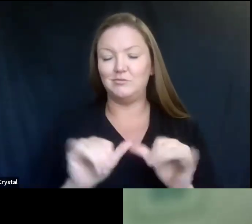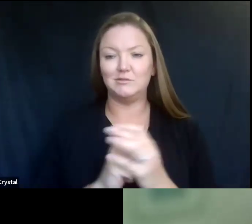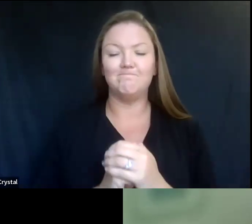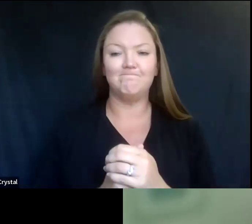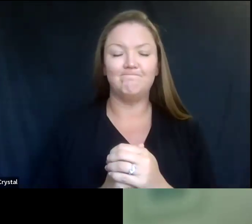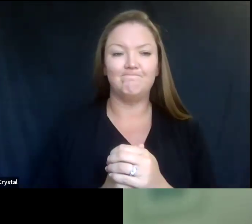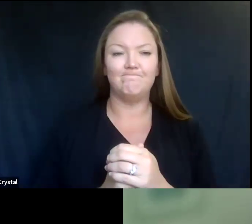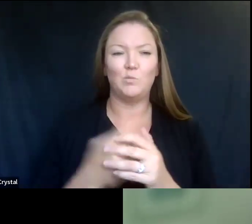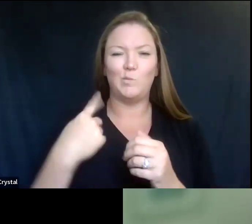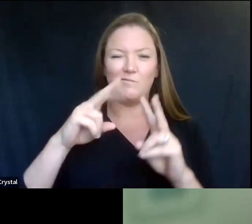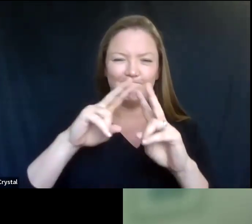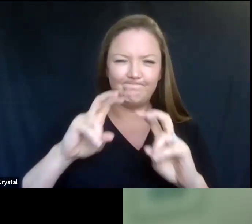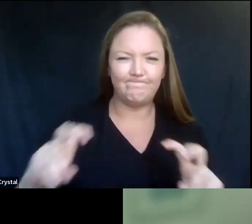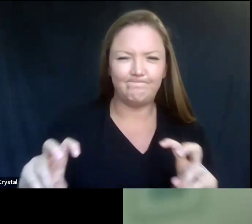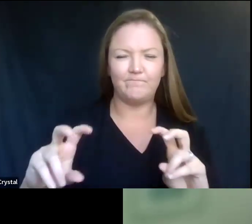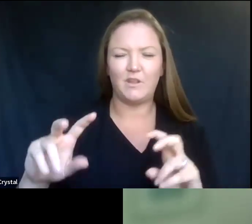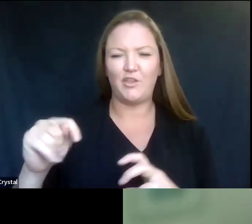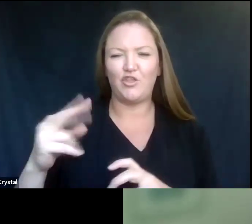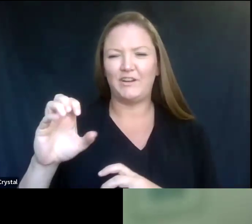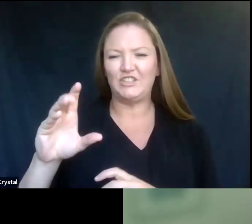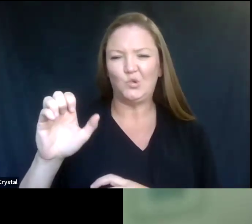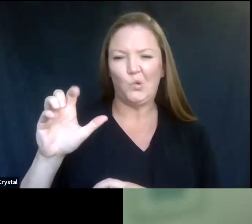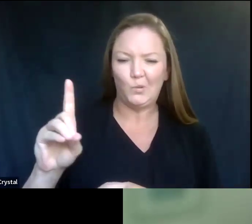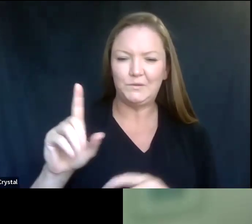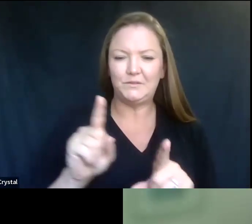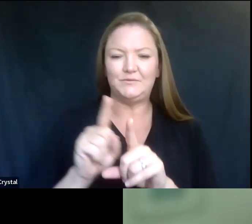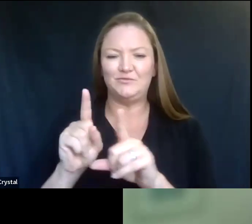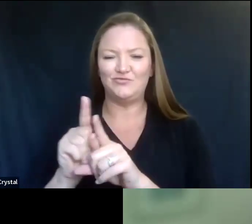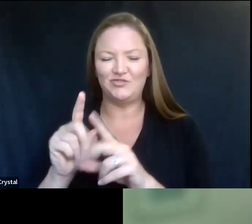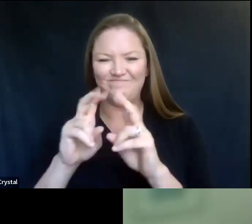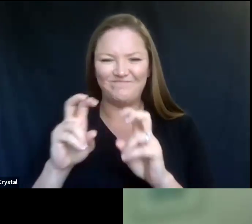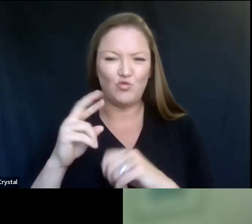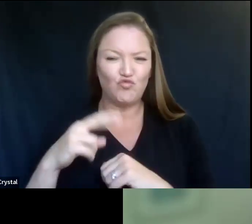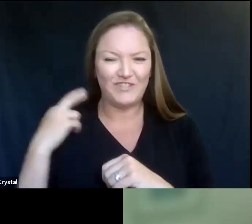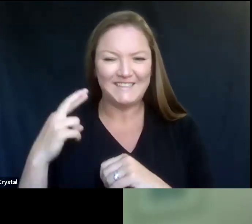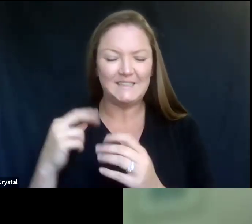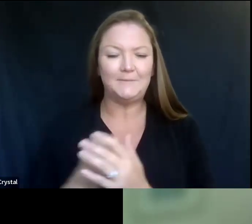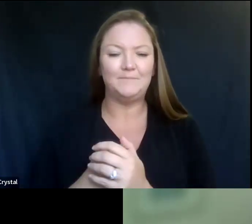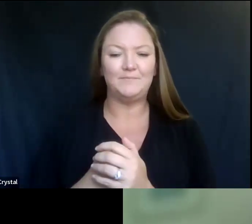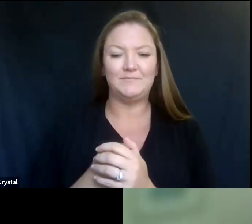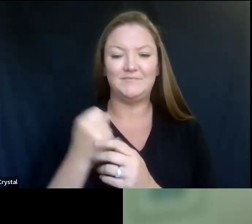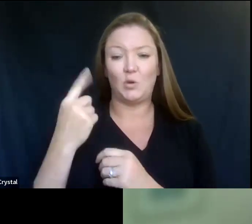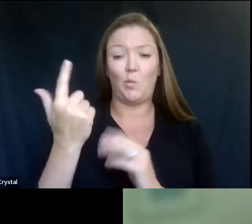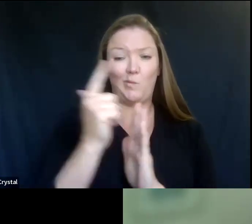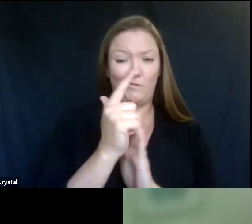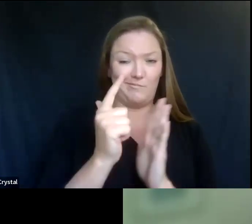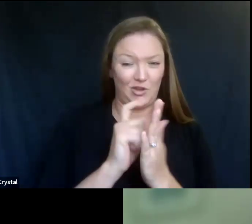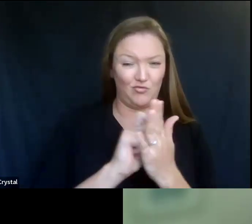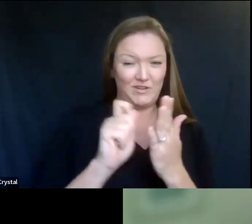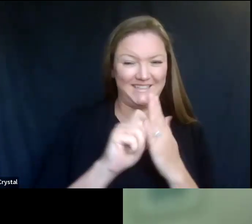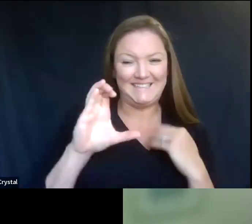things like threshold and compute and looks at risks as well. The way the bill is written, CDT is just one piece of it,